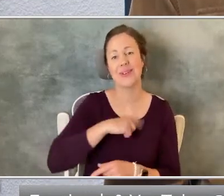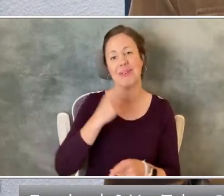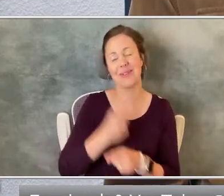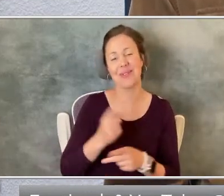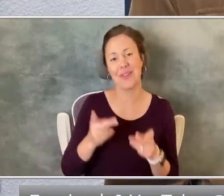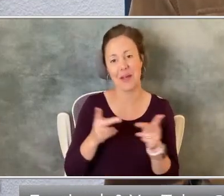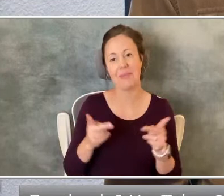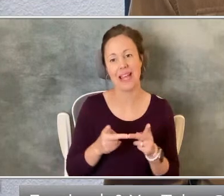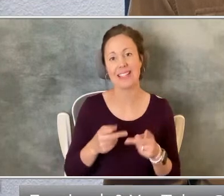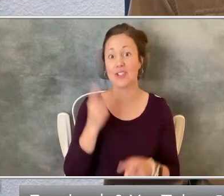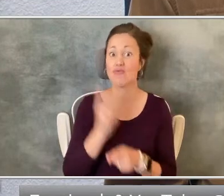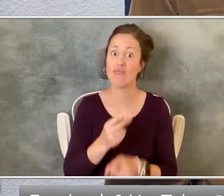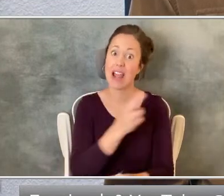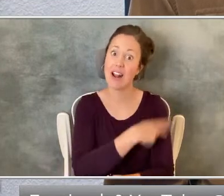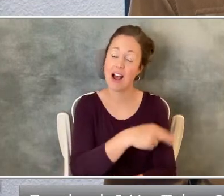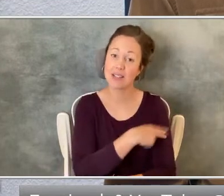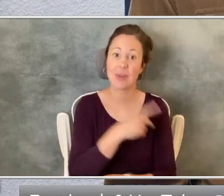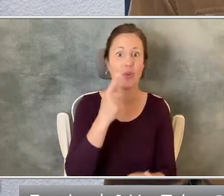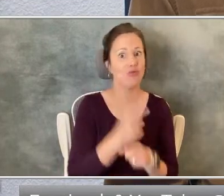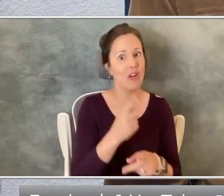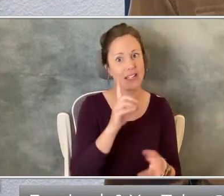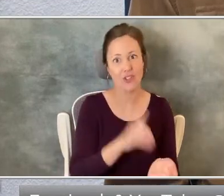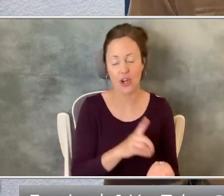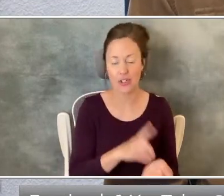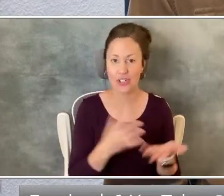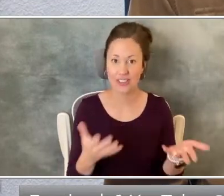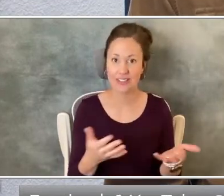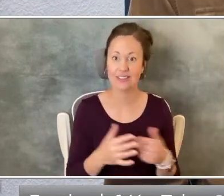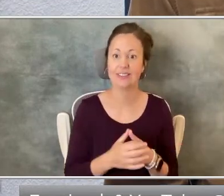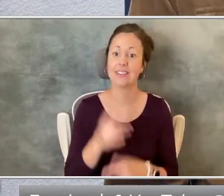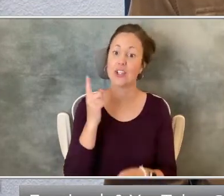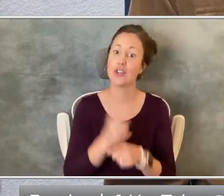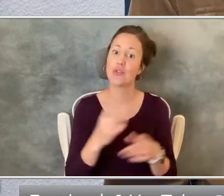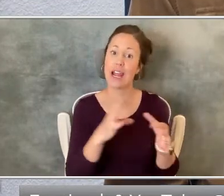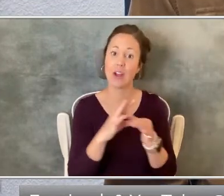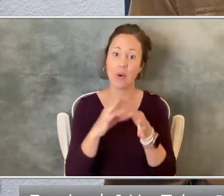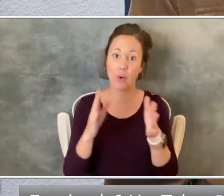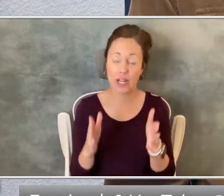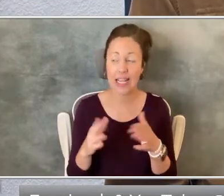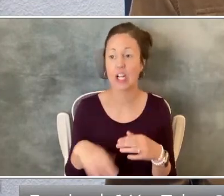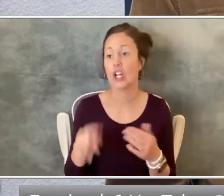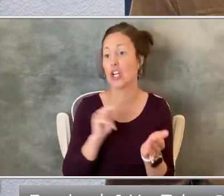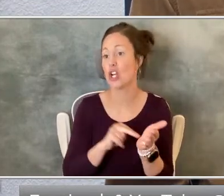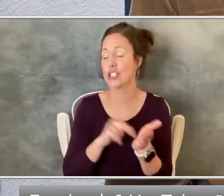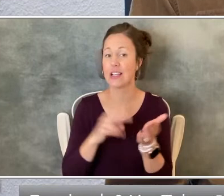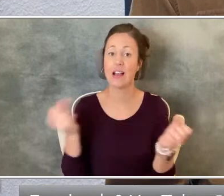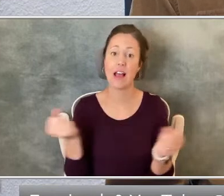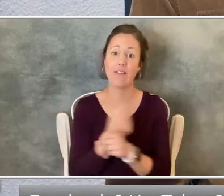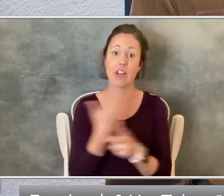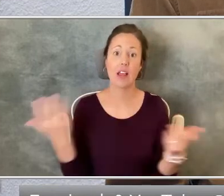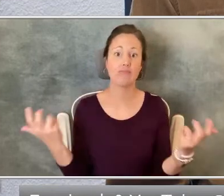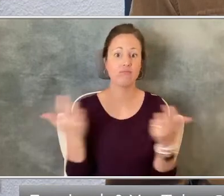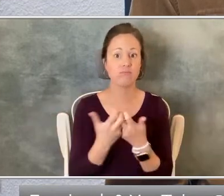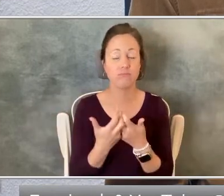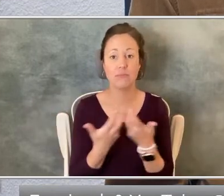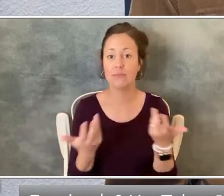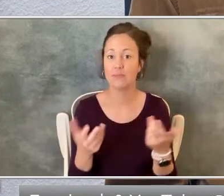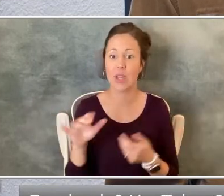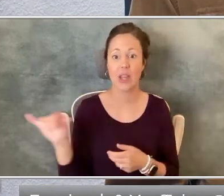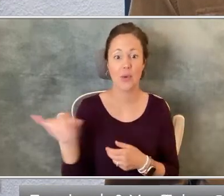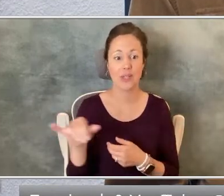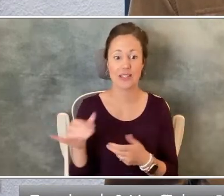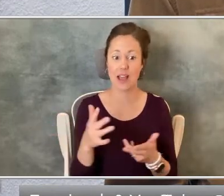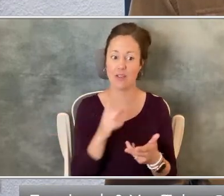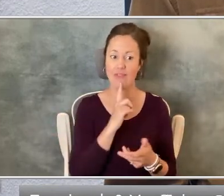hospital with the right doctors, the right coordinator, the right nurses. It was like the whole Kansas